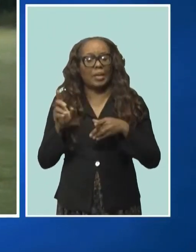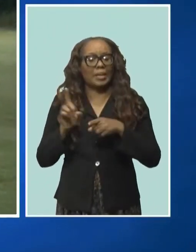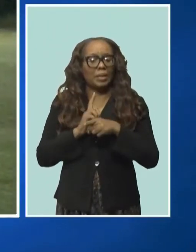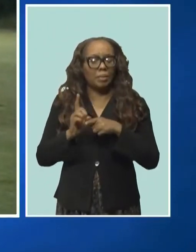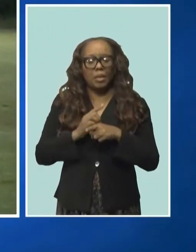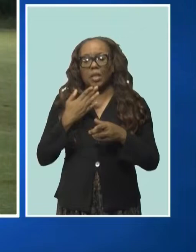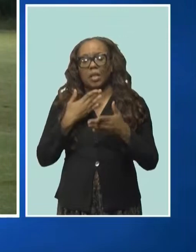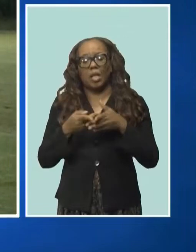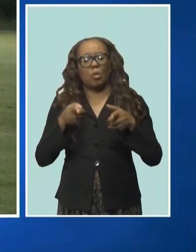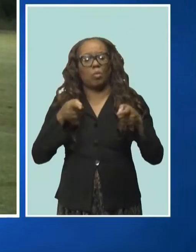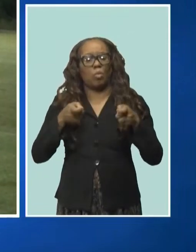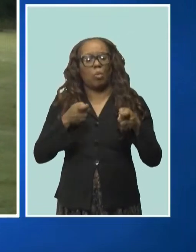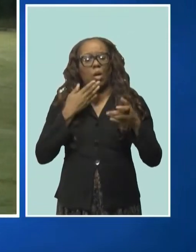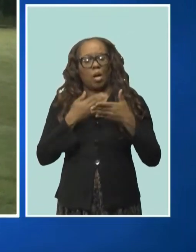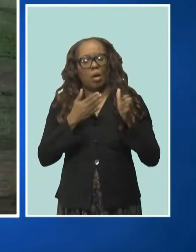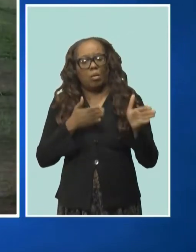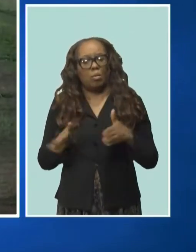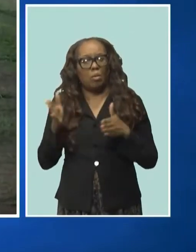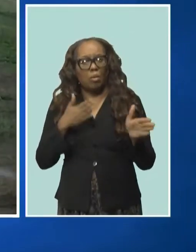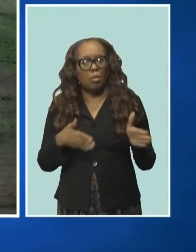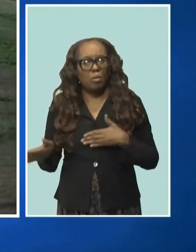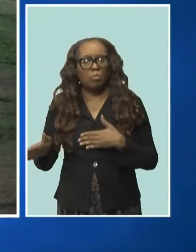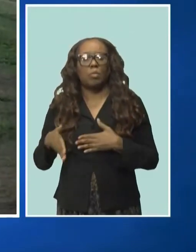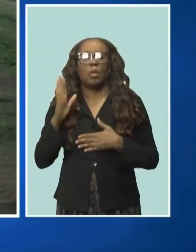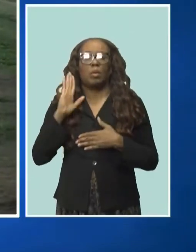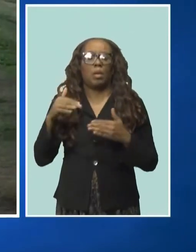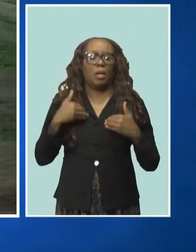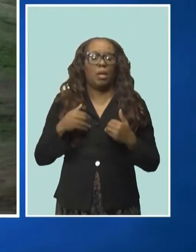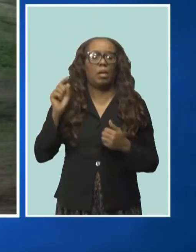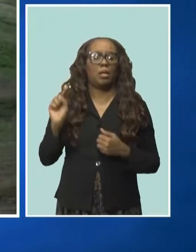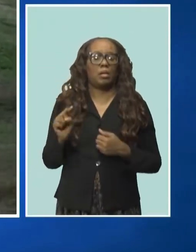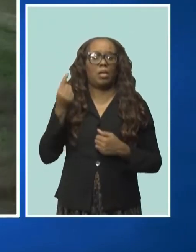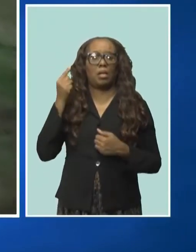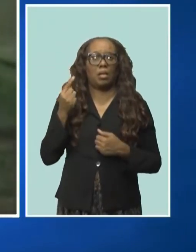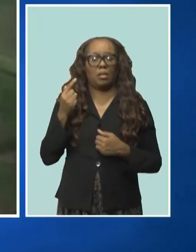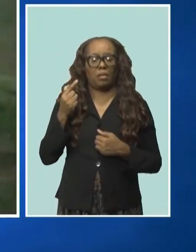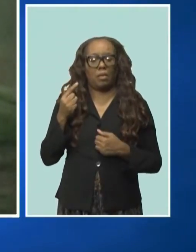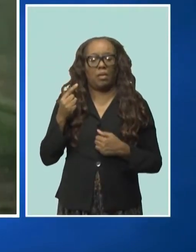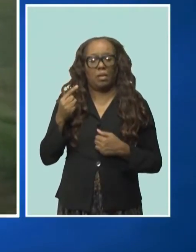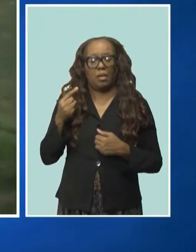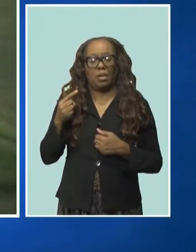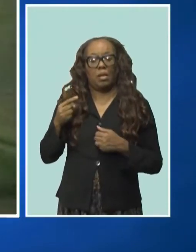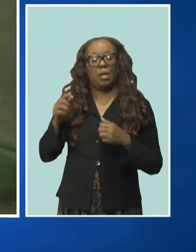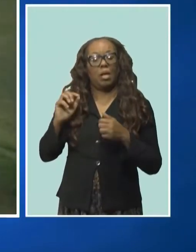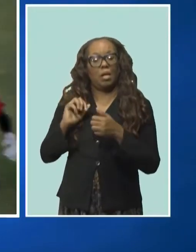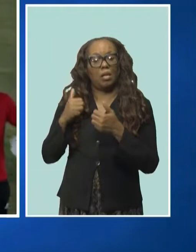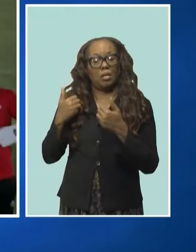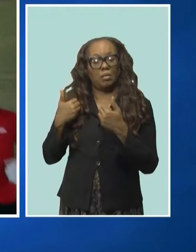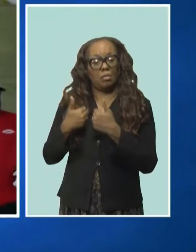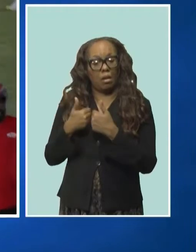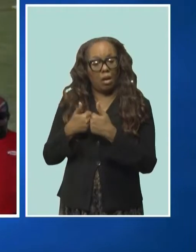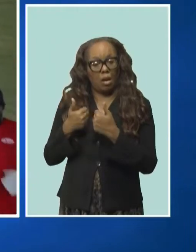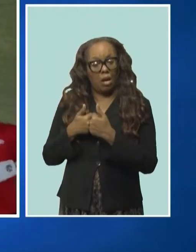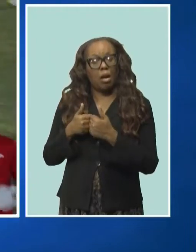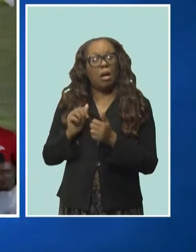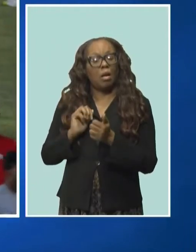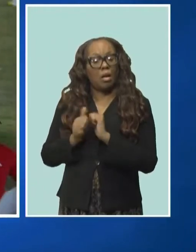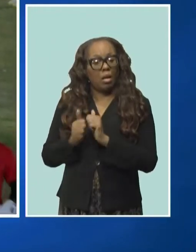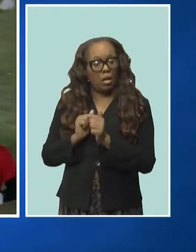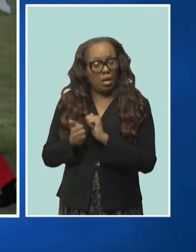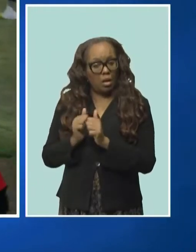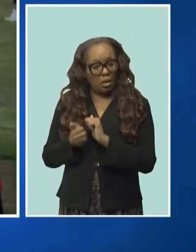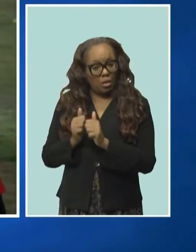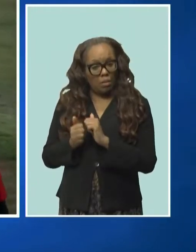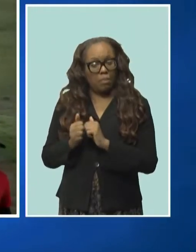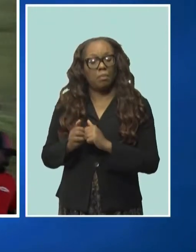Joseph Adrian Connell Sunrisers versus the St. Joseph Kolkata Masters, led by former Barbados and West Indies batsman Dale